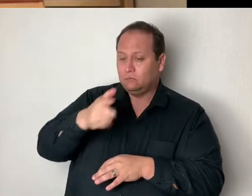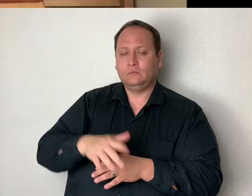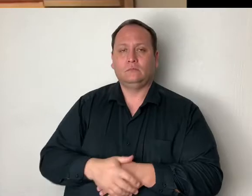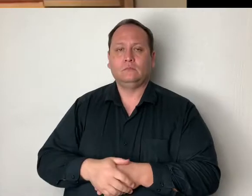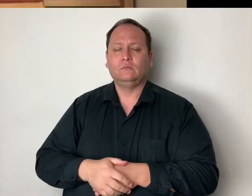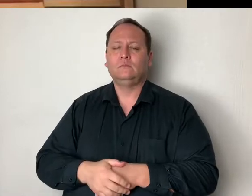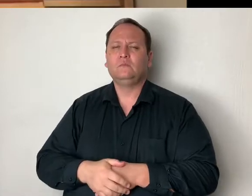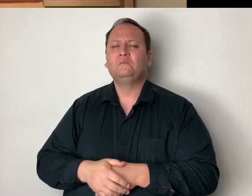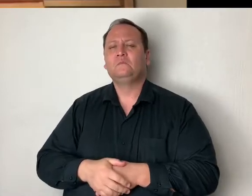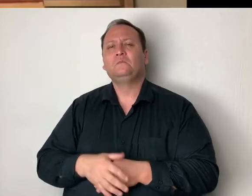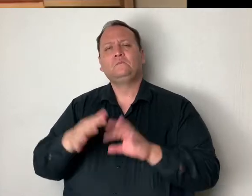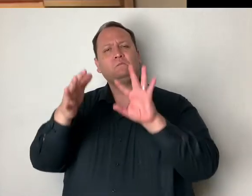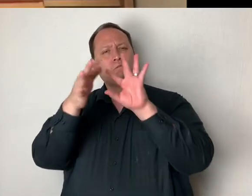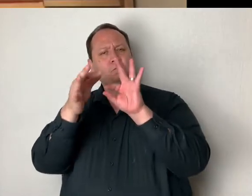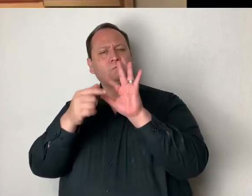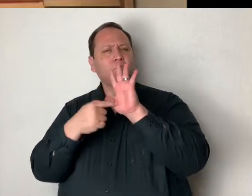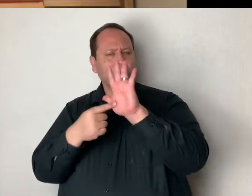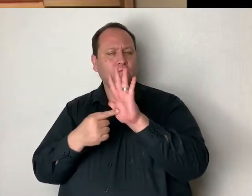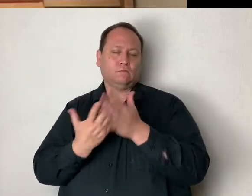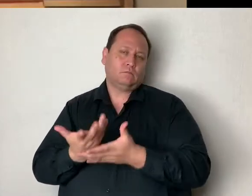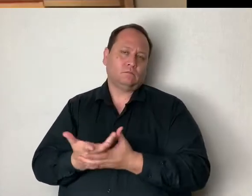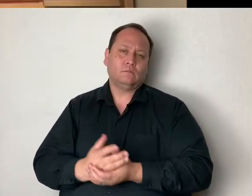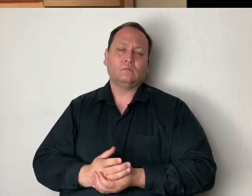al parque para los que no lo conocen bien.